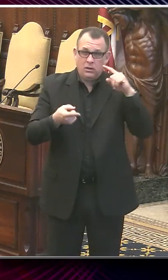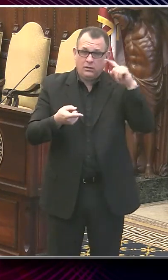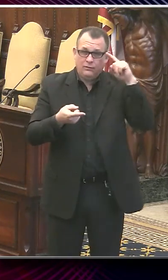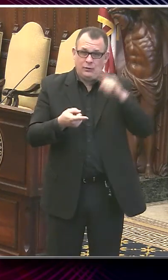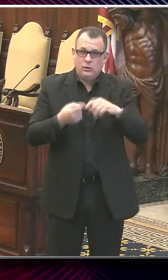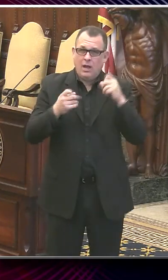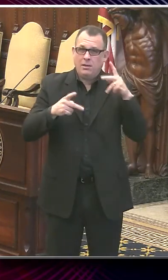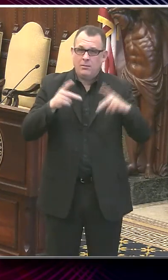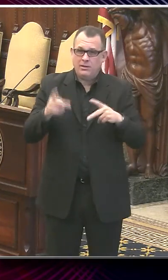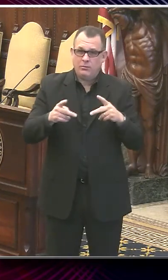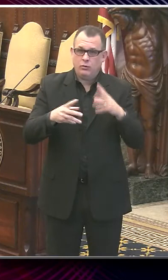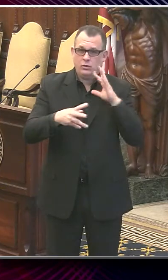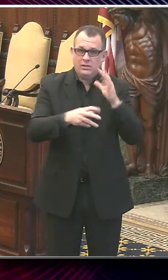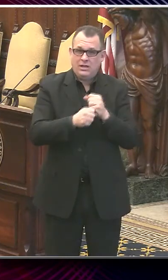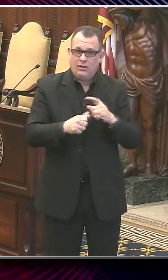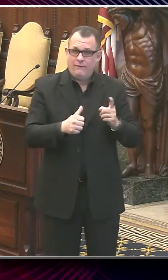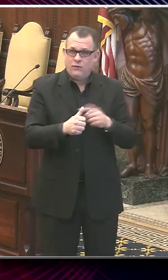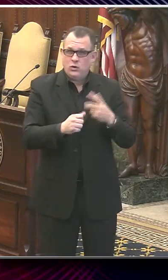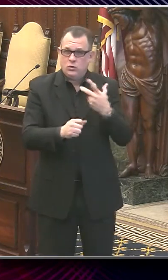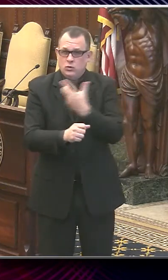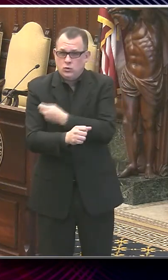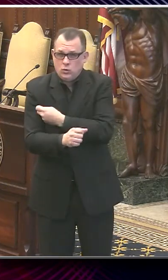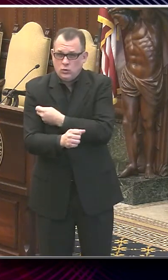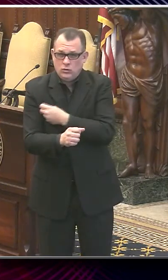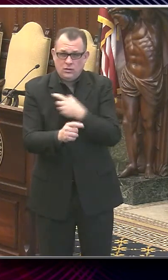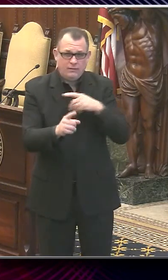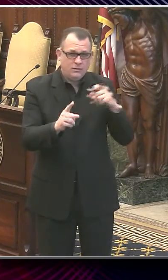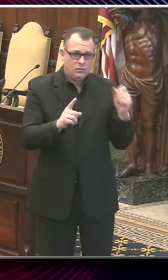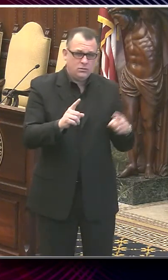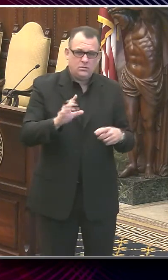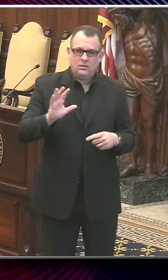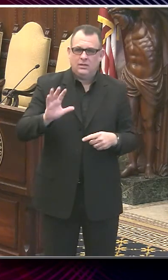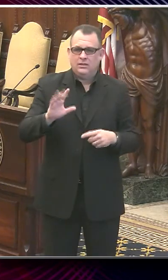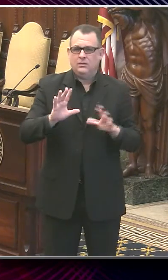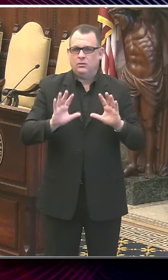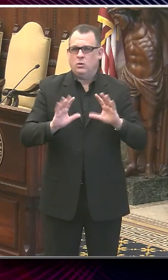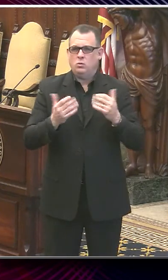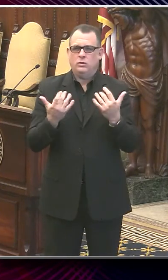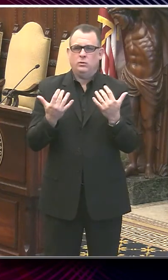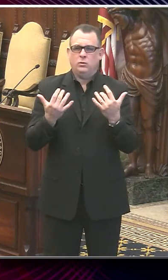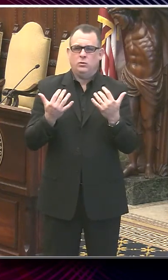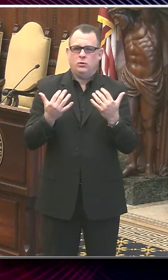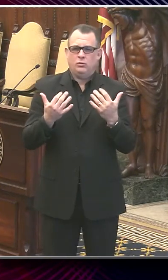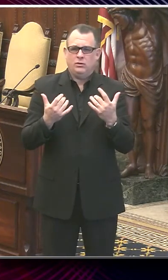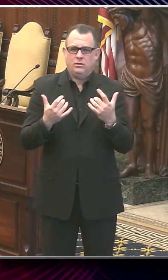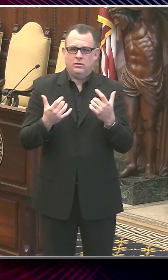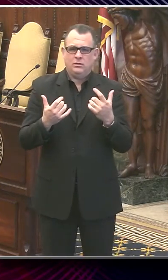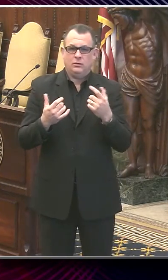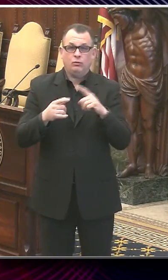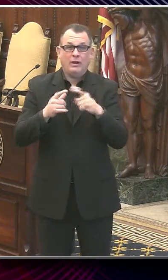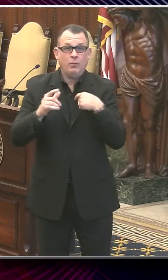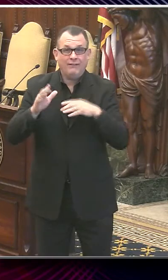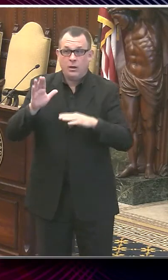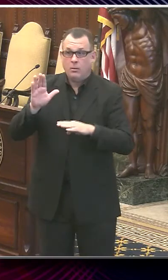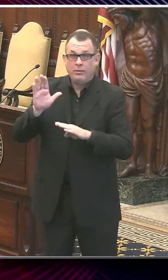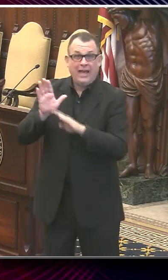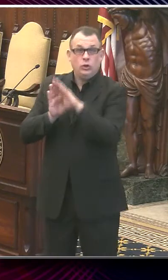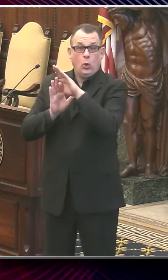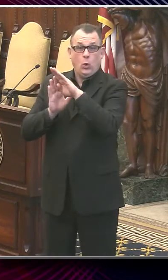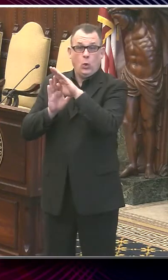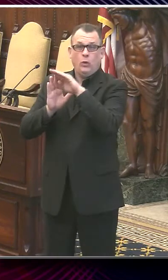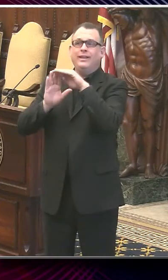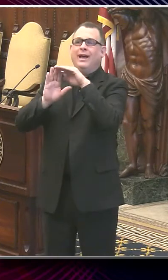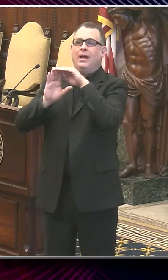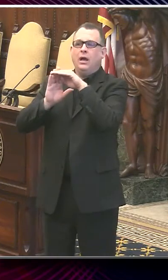first doses. Is that the question? Yes. There will probably be a plateauing or maybe a slight decrease, but we do have increases